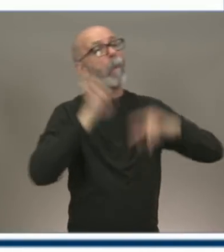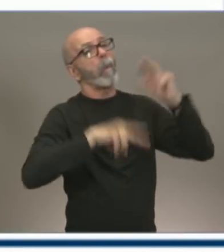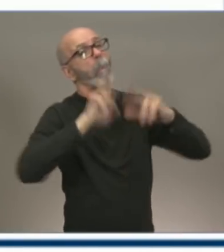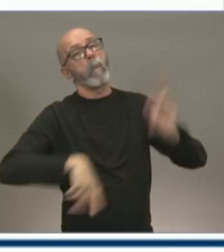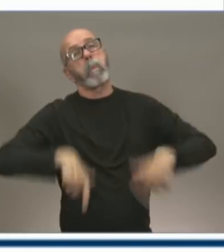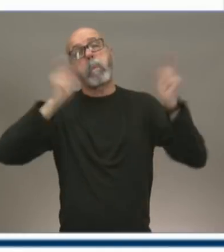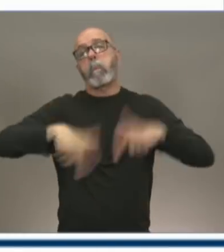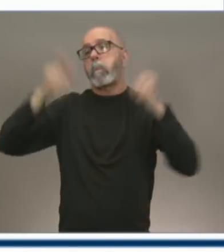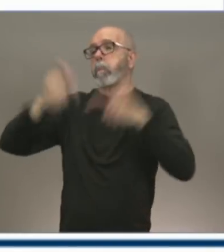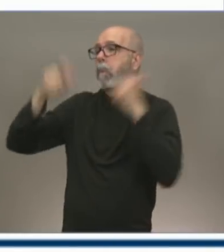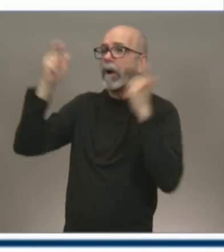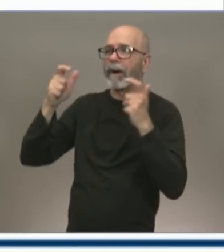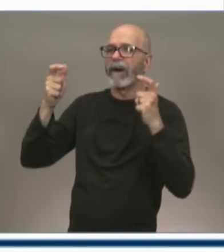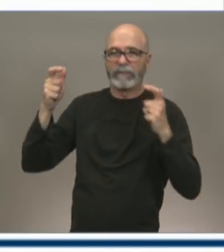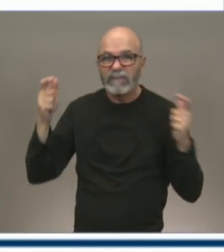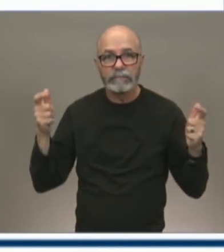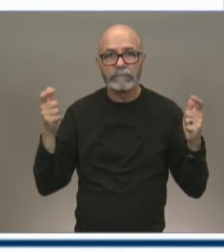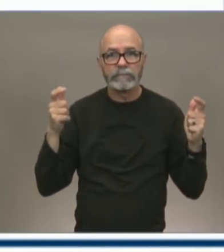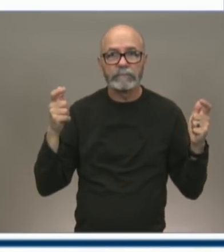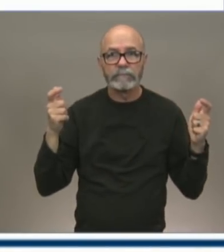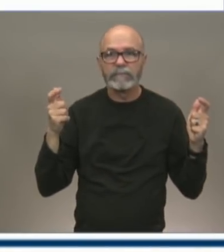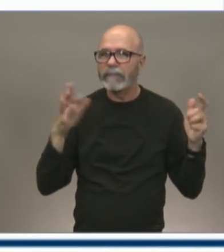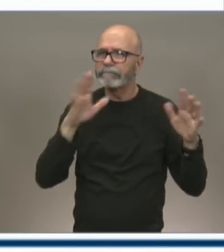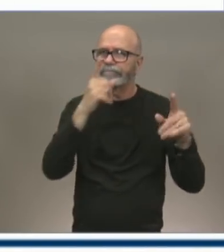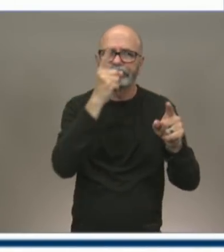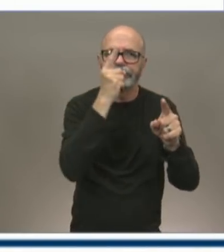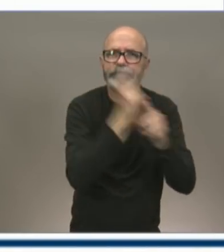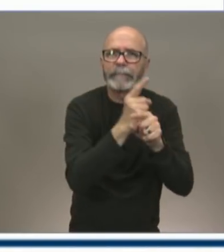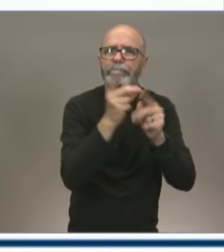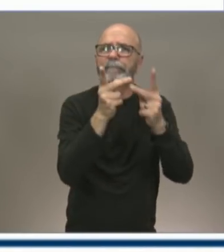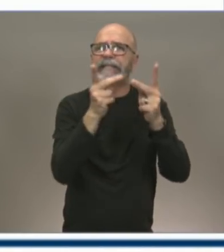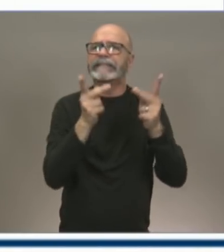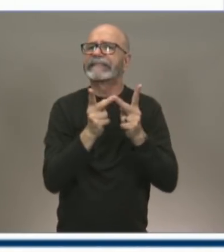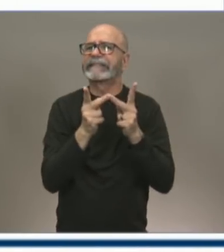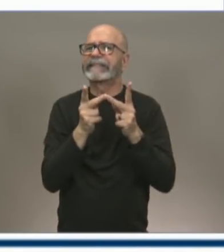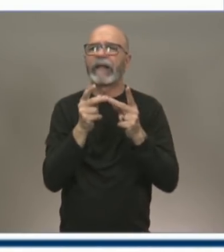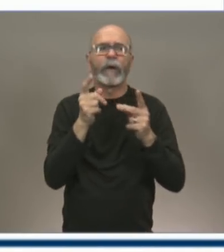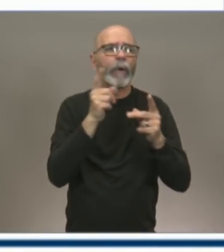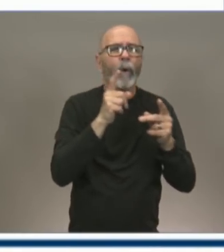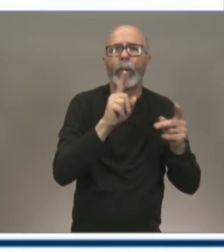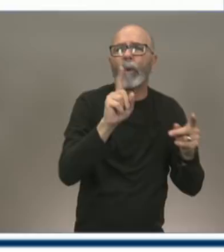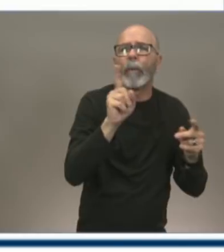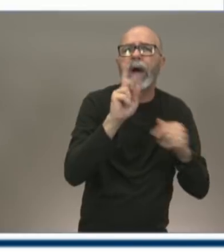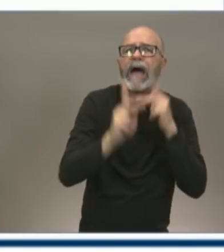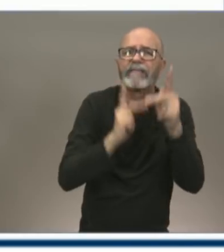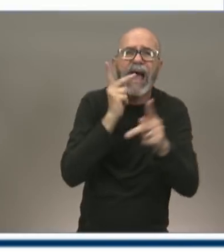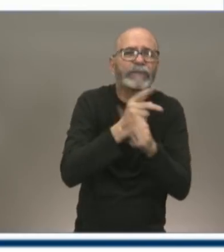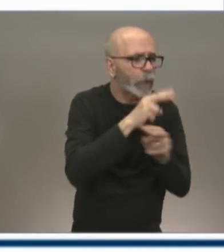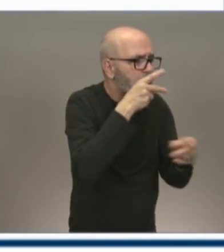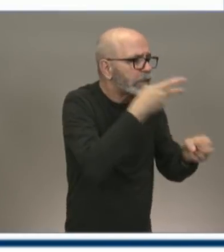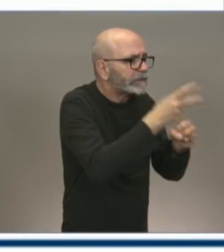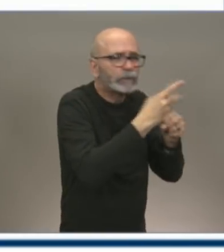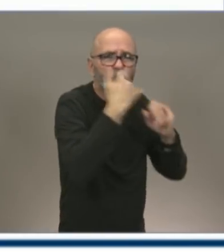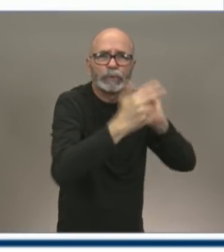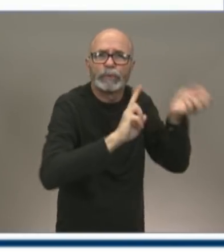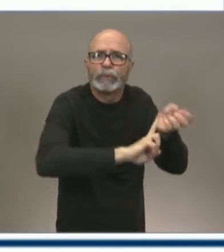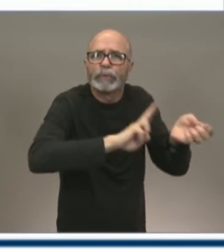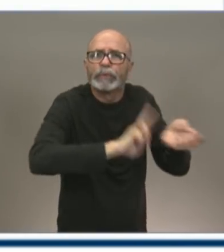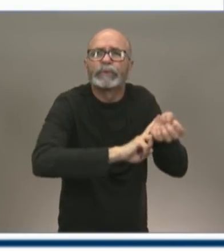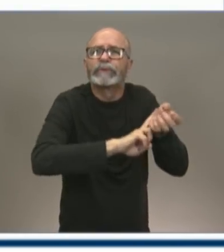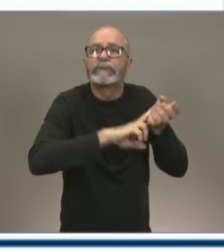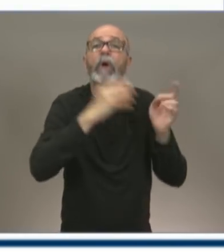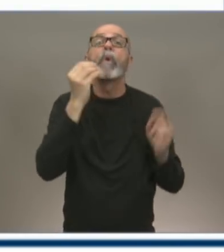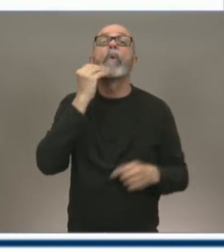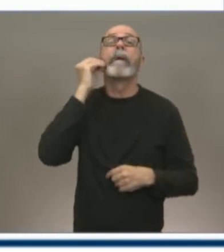that where you're putting those beds in the right place for the right kind of care. At the same time, you're investing in home care, where the